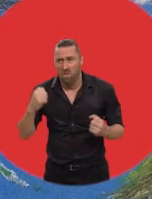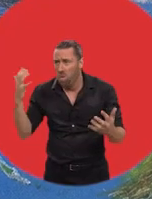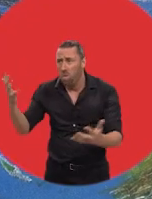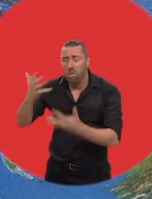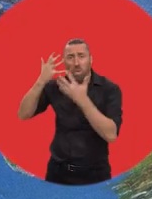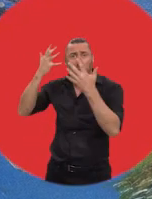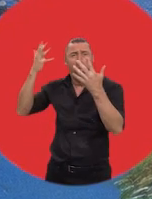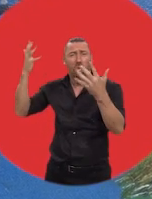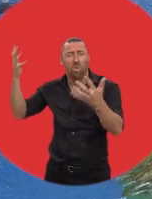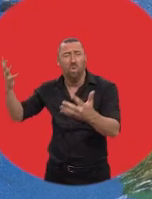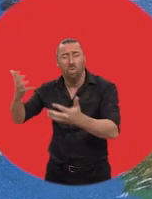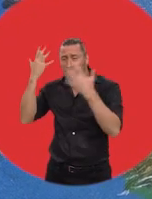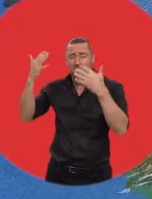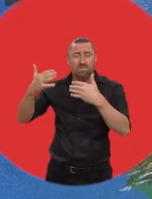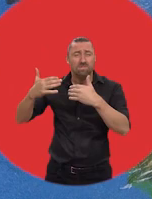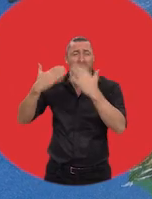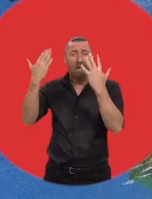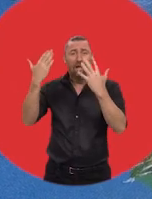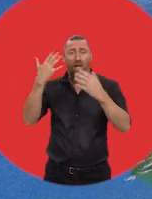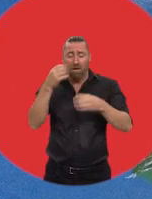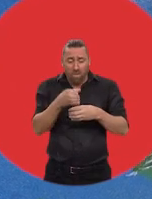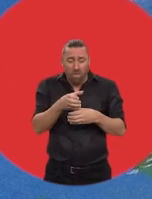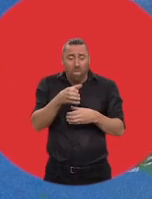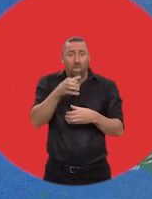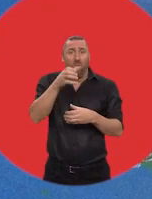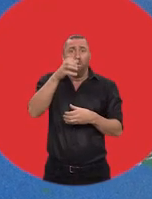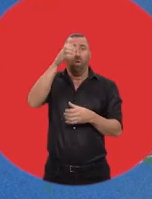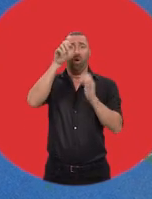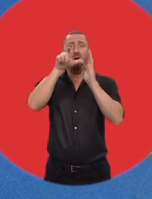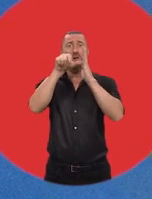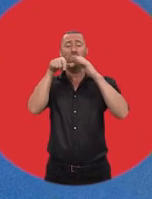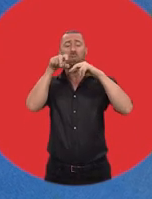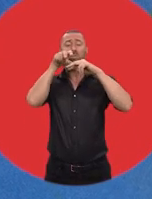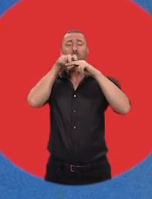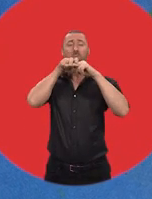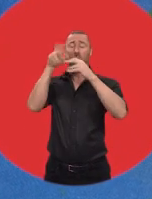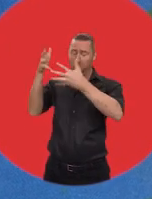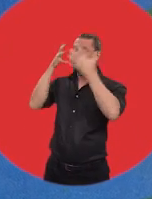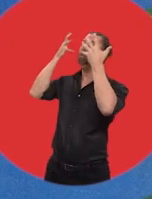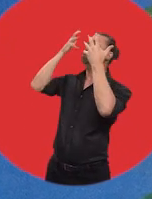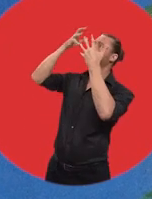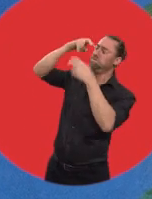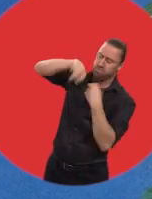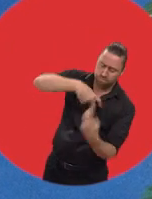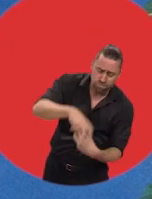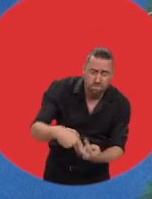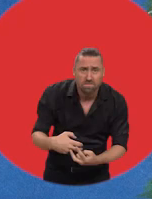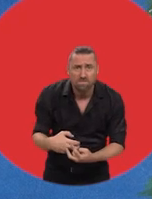Some days are so windy that even the angels lose their balance from the top of City